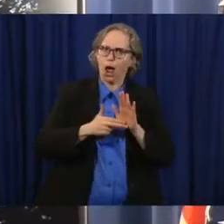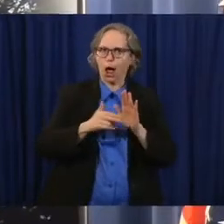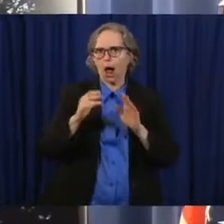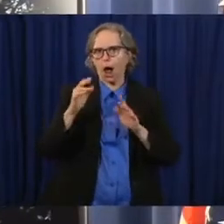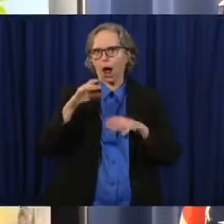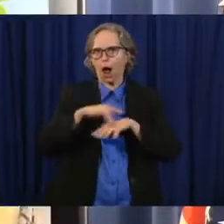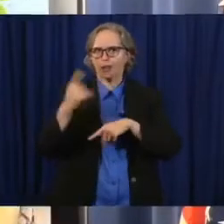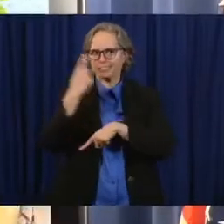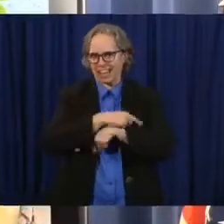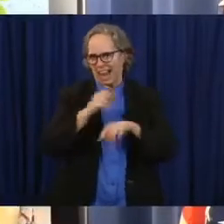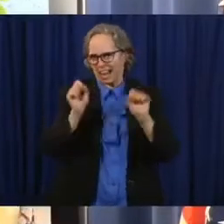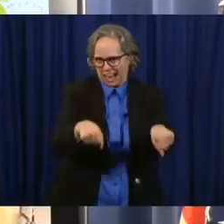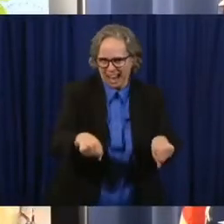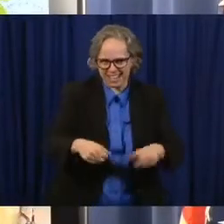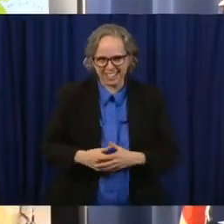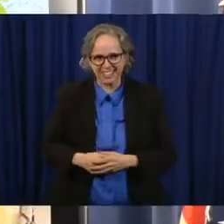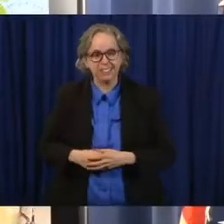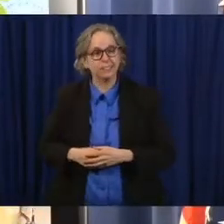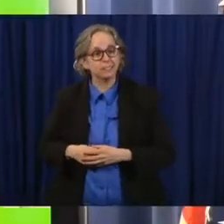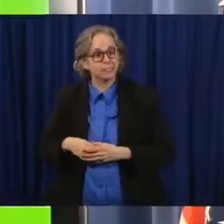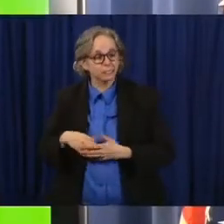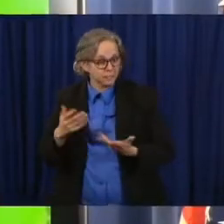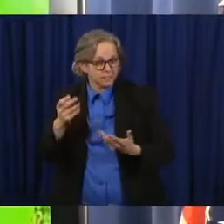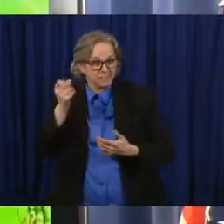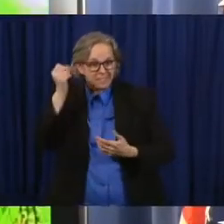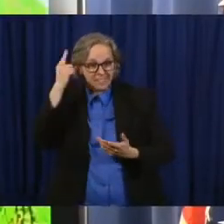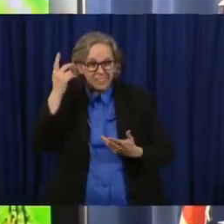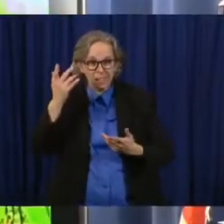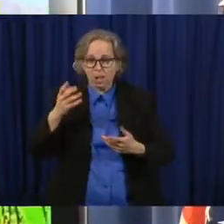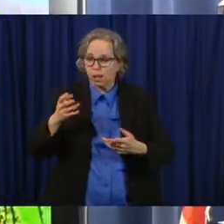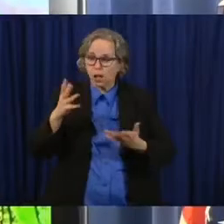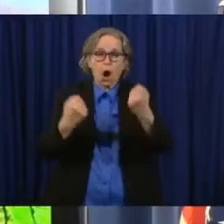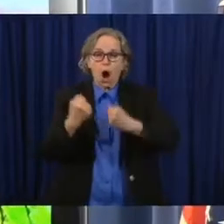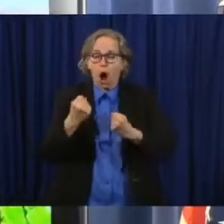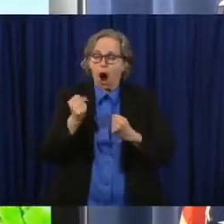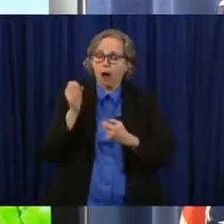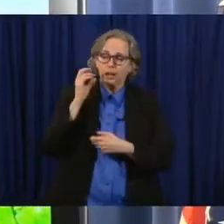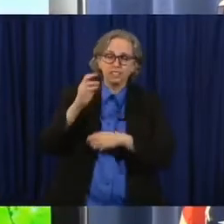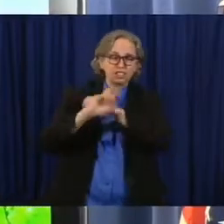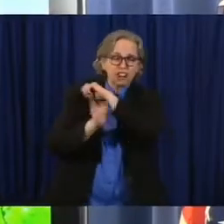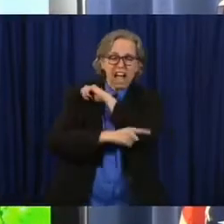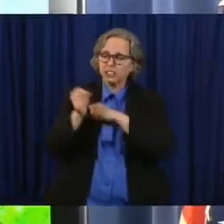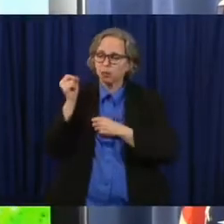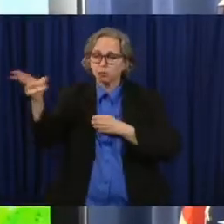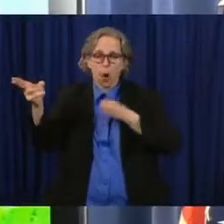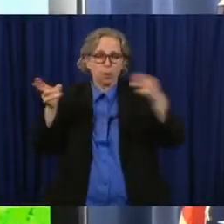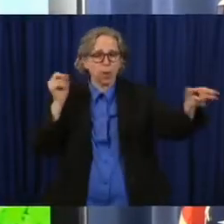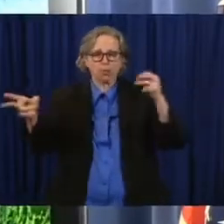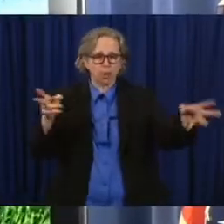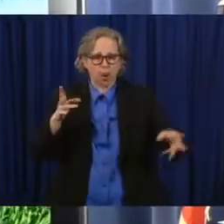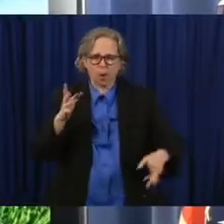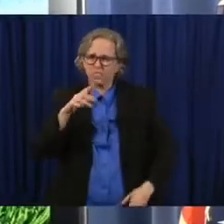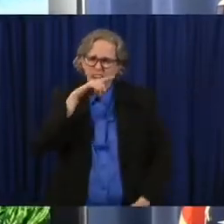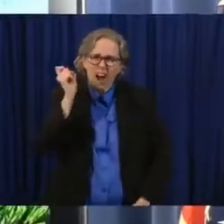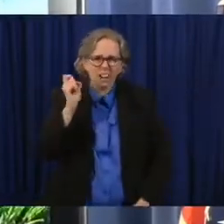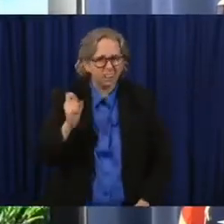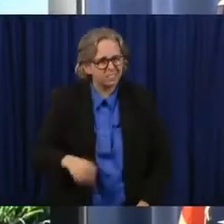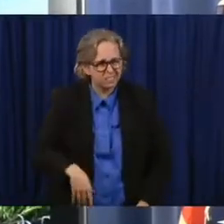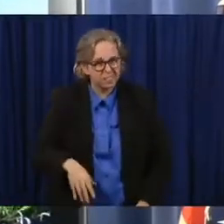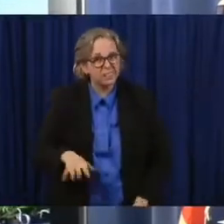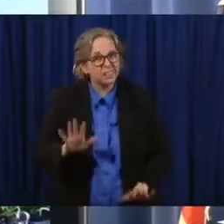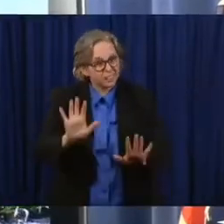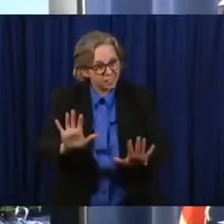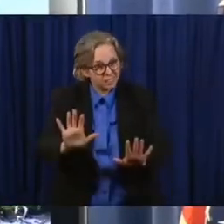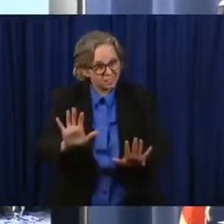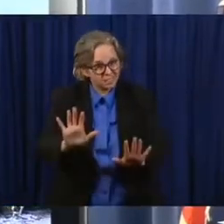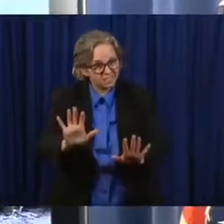and litter-free. When we throw trash at our car windows or on the ground, not only does it create an eyesore and a burden for others to address, but it